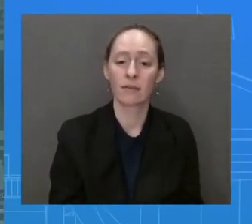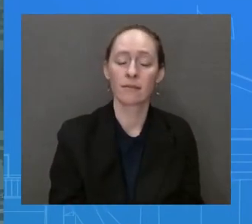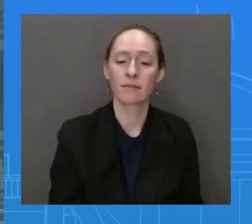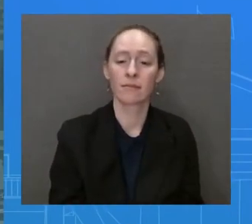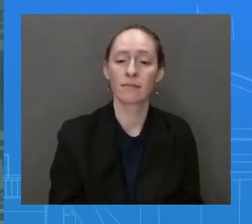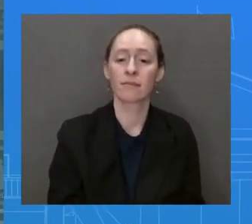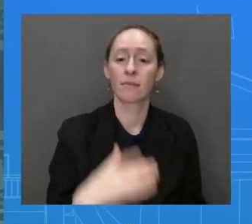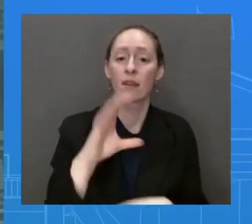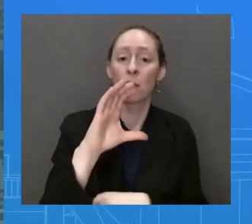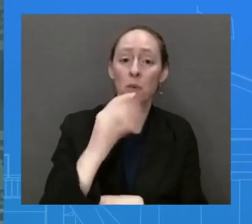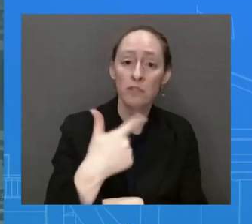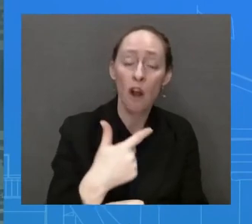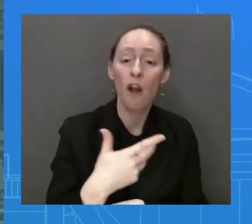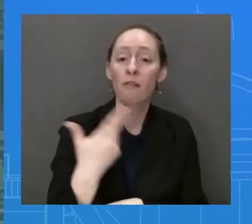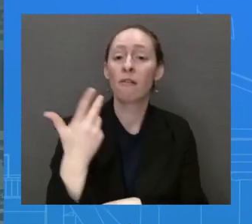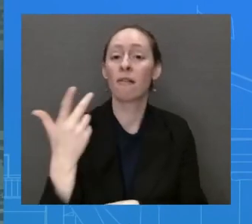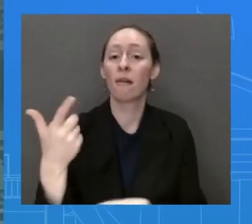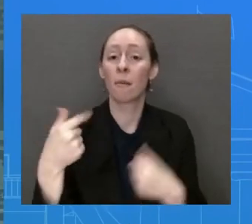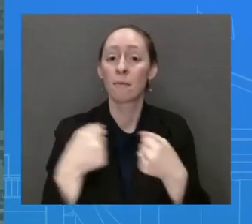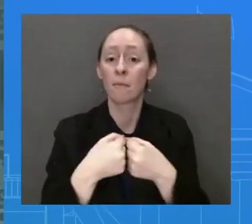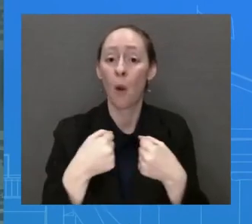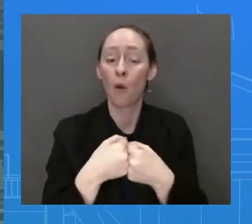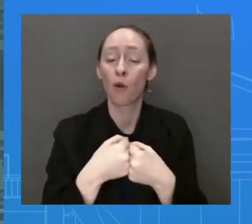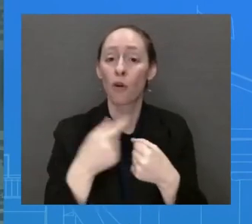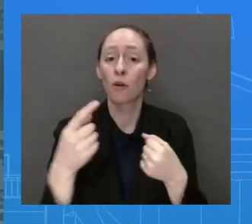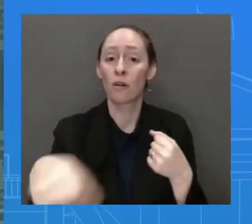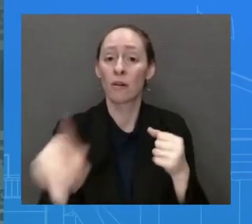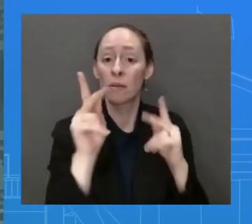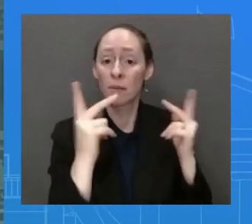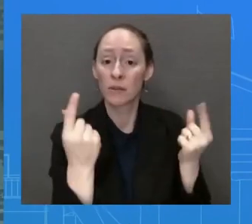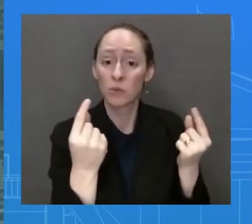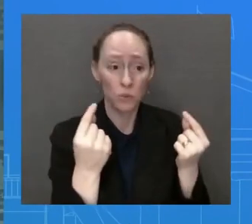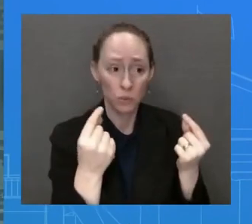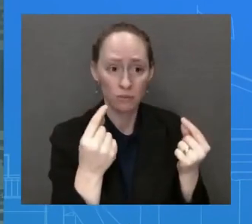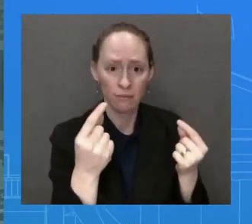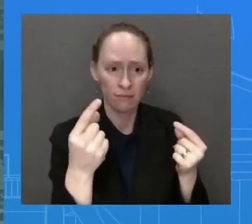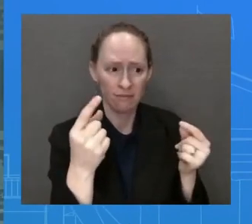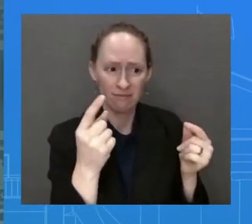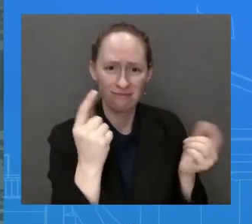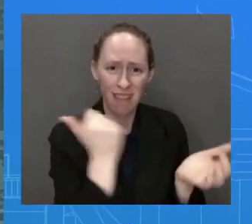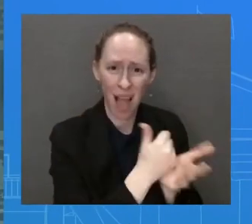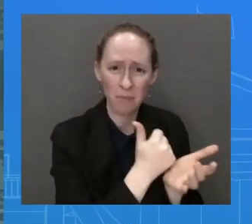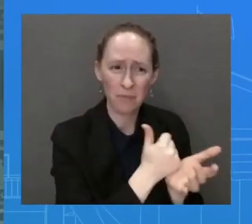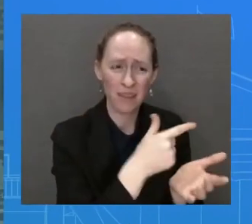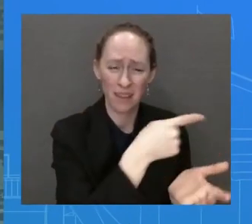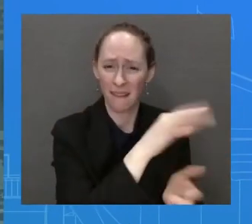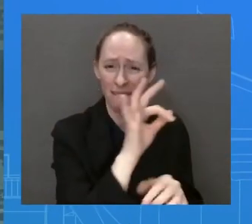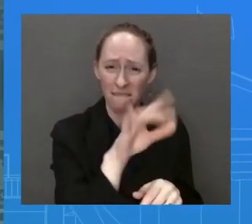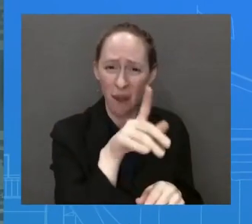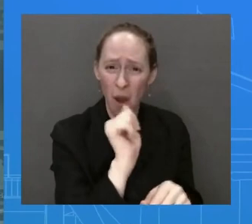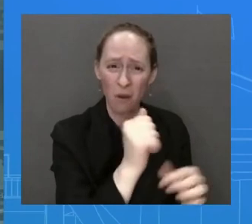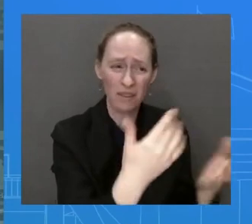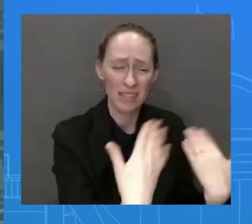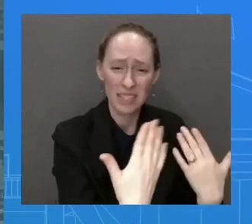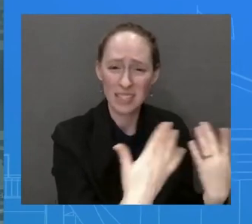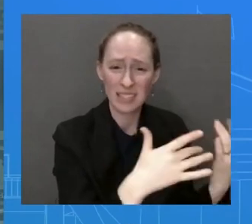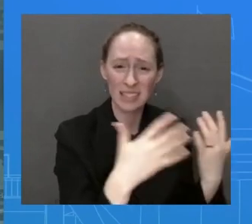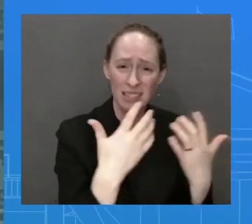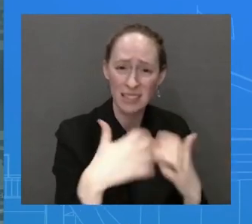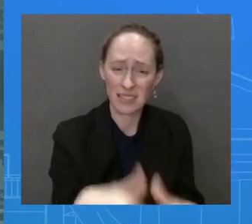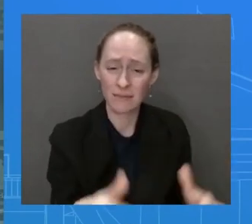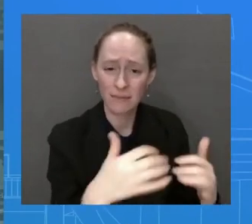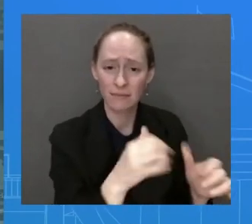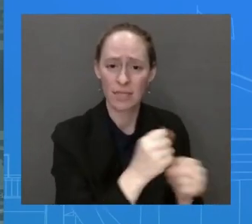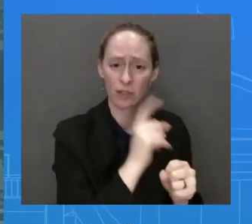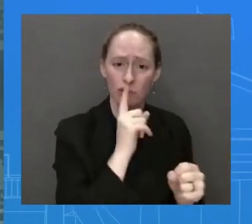quickly process individuals and place them in removal proceedings. I would note that the migrants from Cuba who arrived in Florida over a week